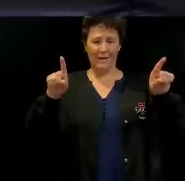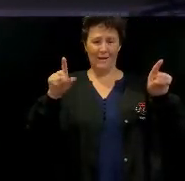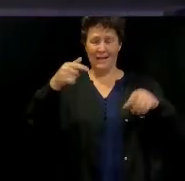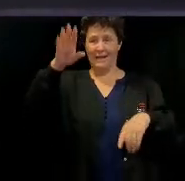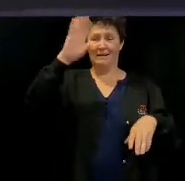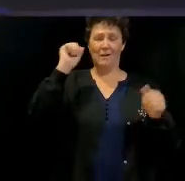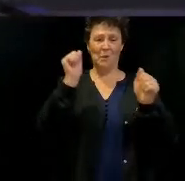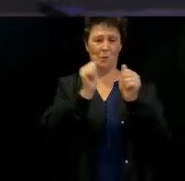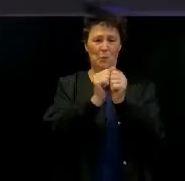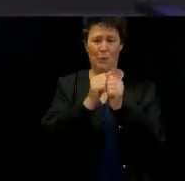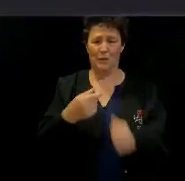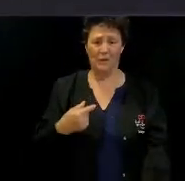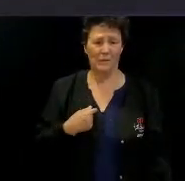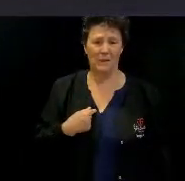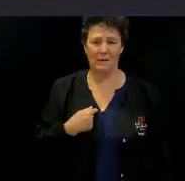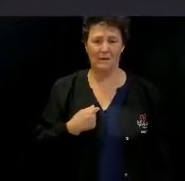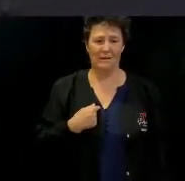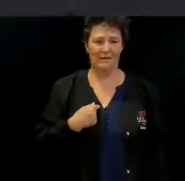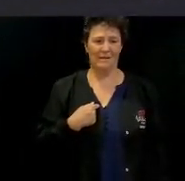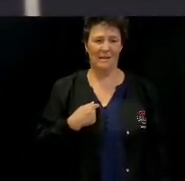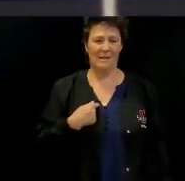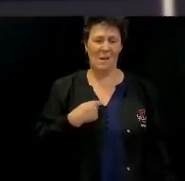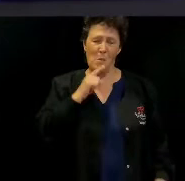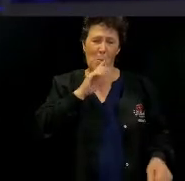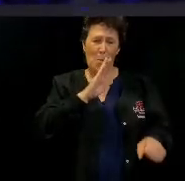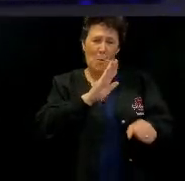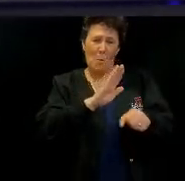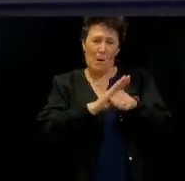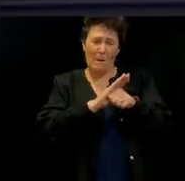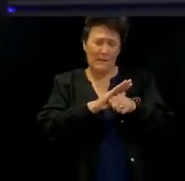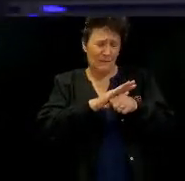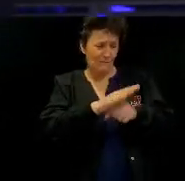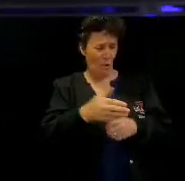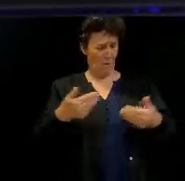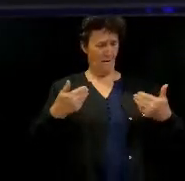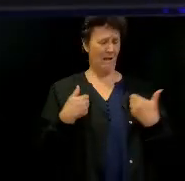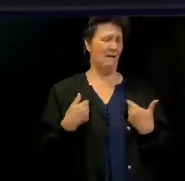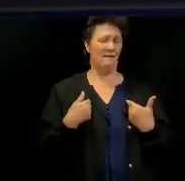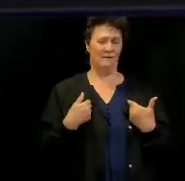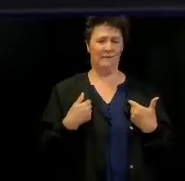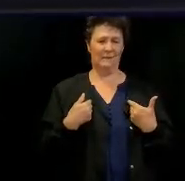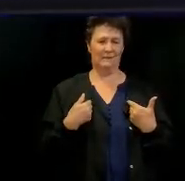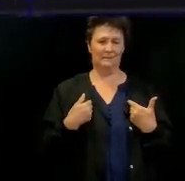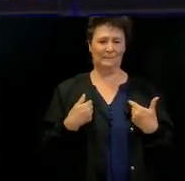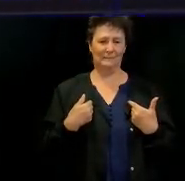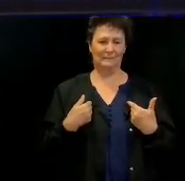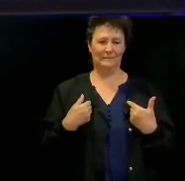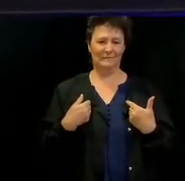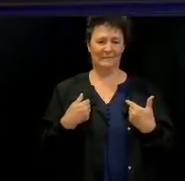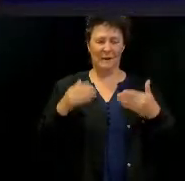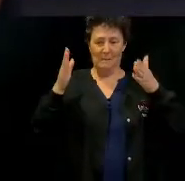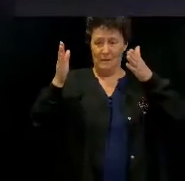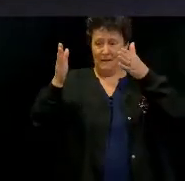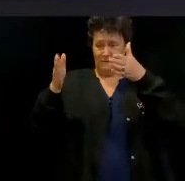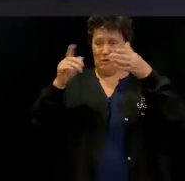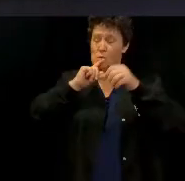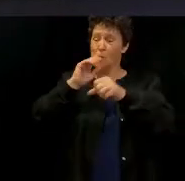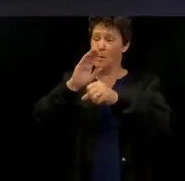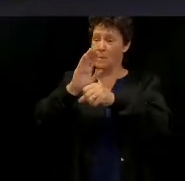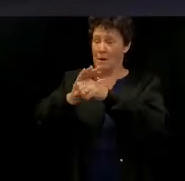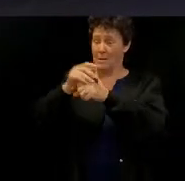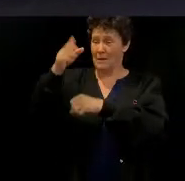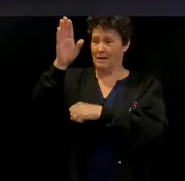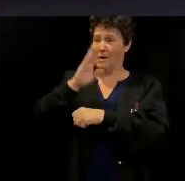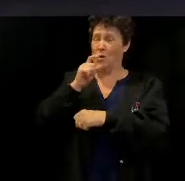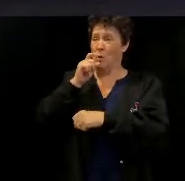me. Amen. I have promises. Amen. So I get focused on the promises of God and who he